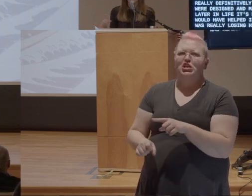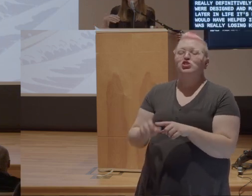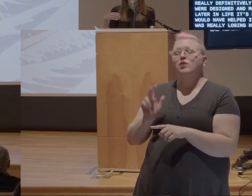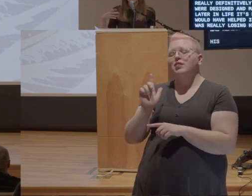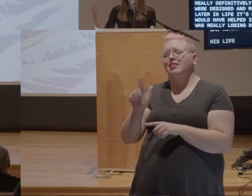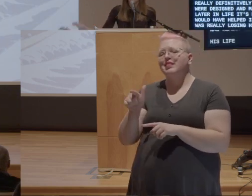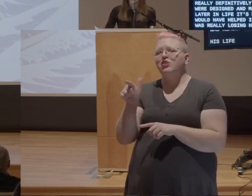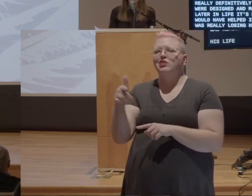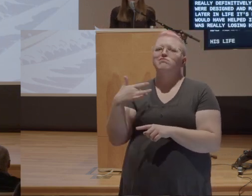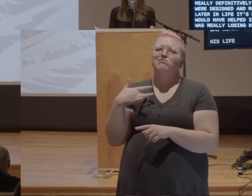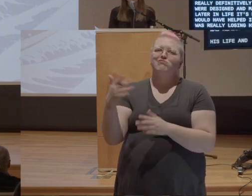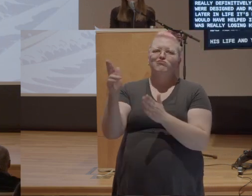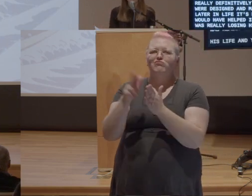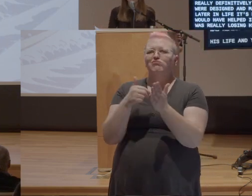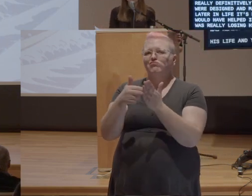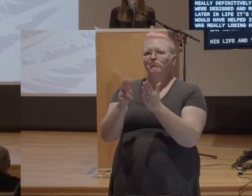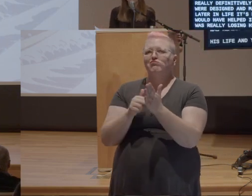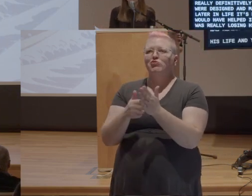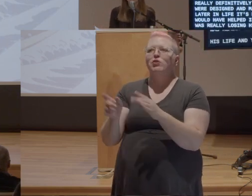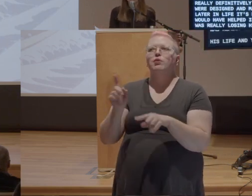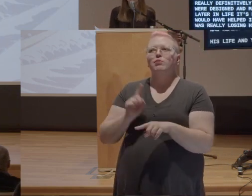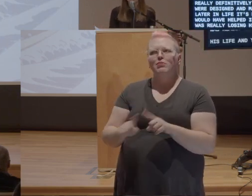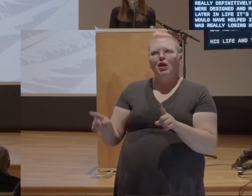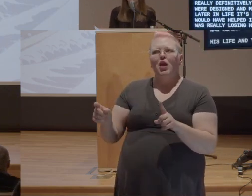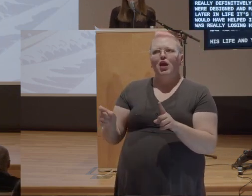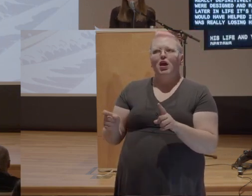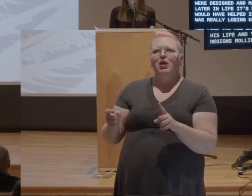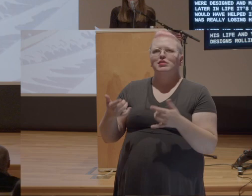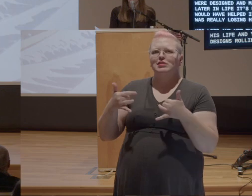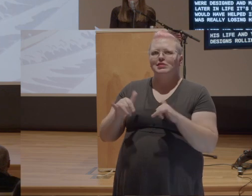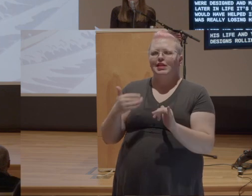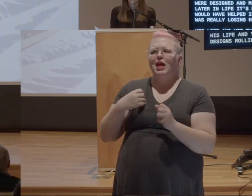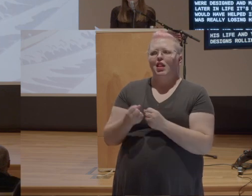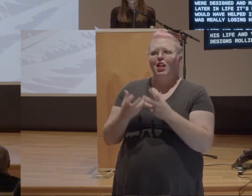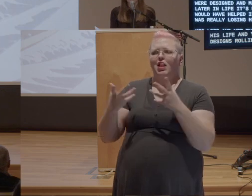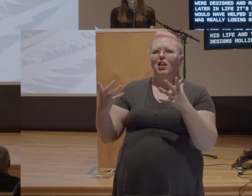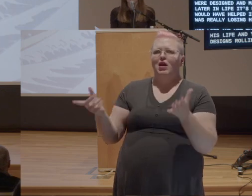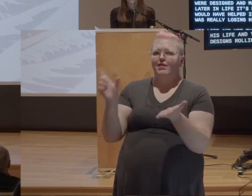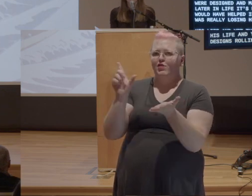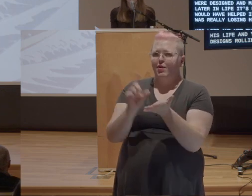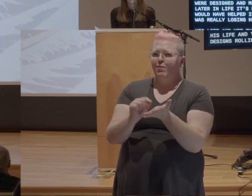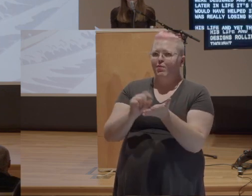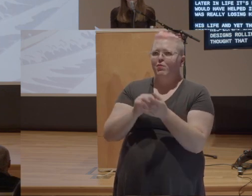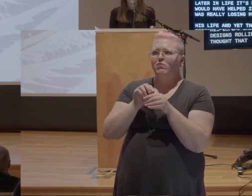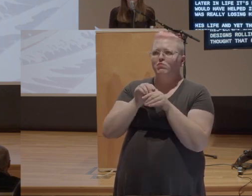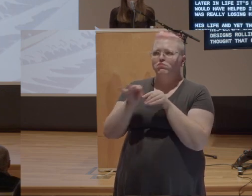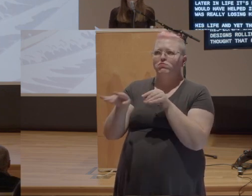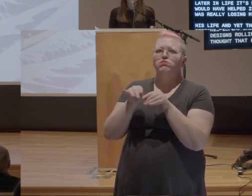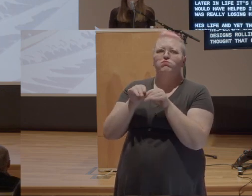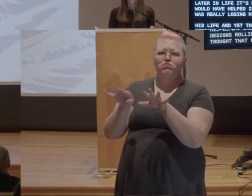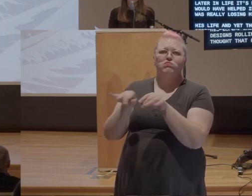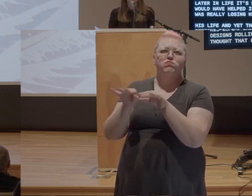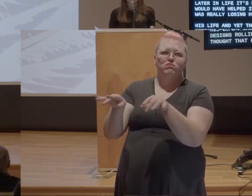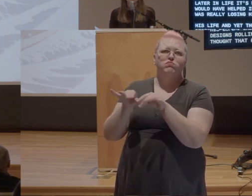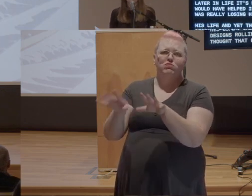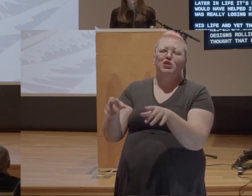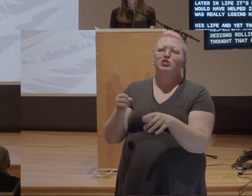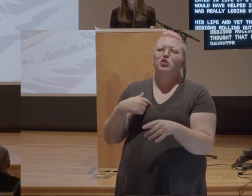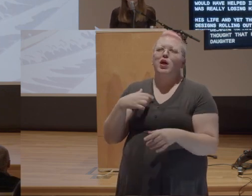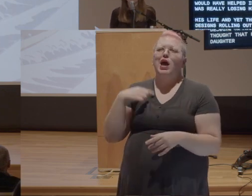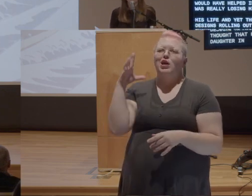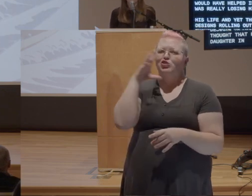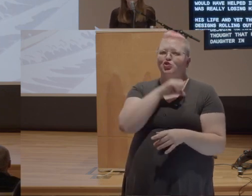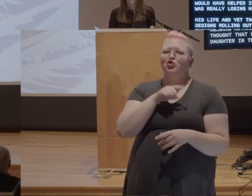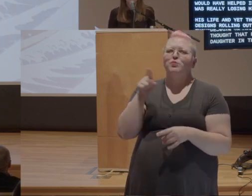life, and yet there were still plenty of print designs rolling out from his studio, and so it's thought that he was probably directing his daughter in